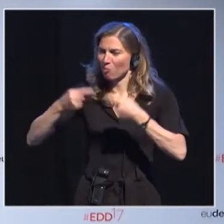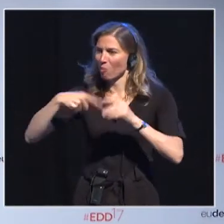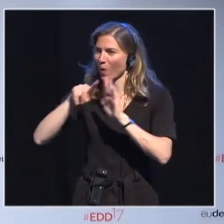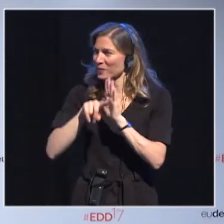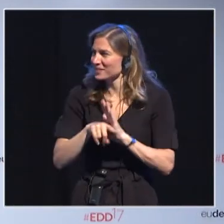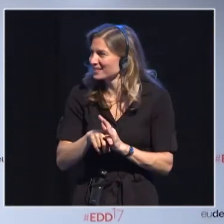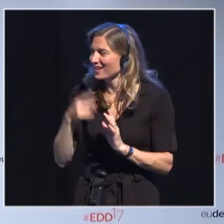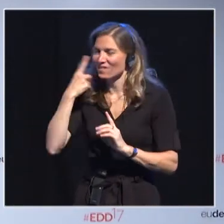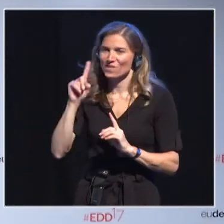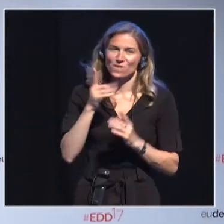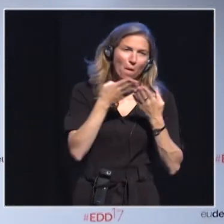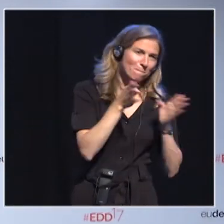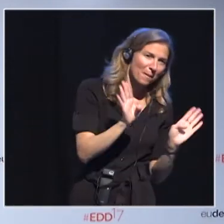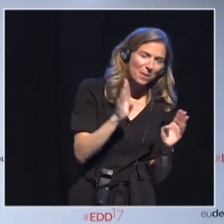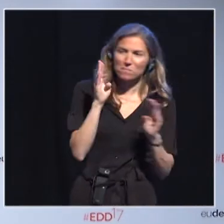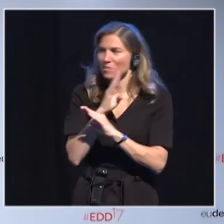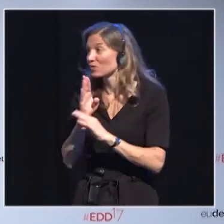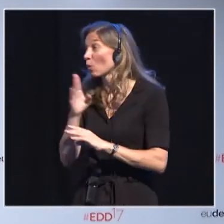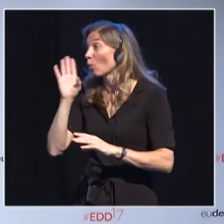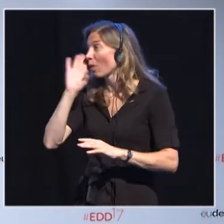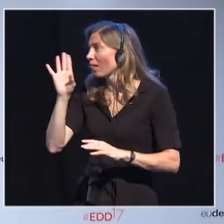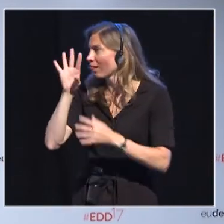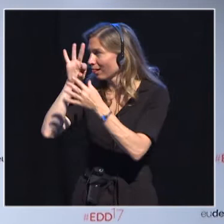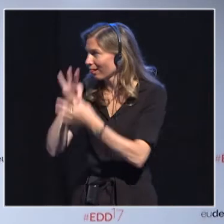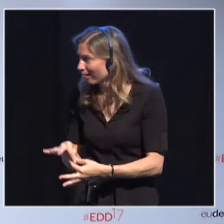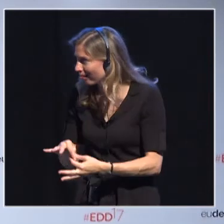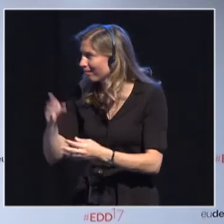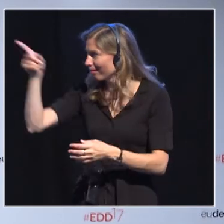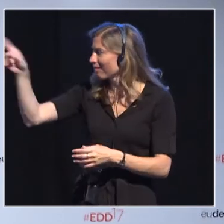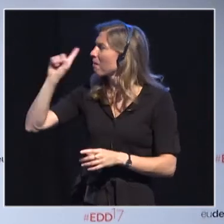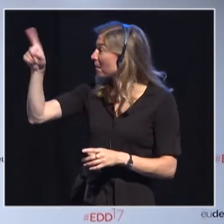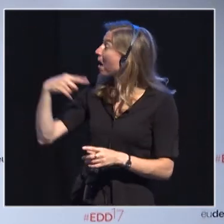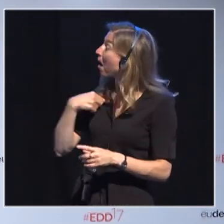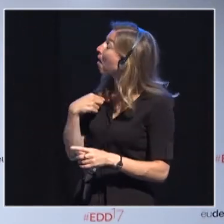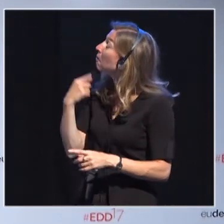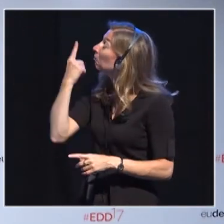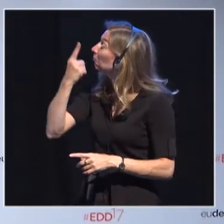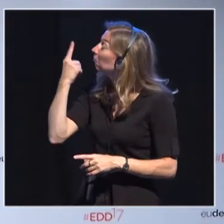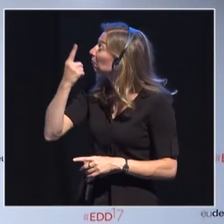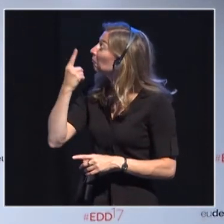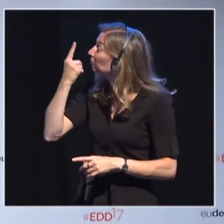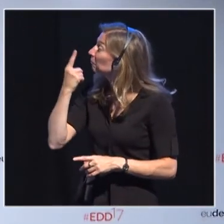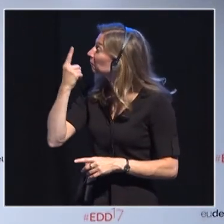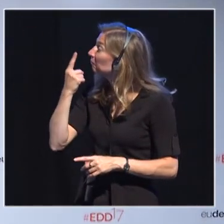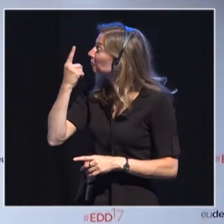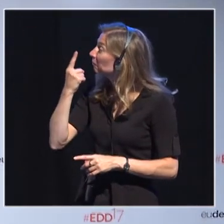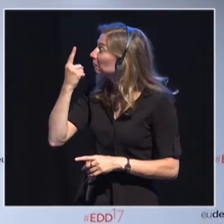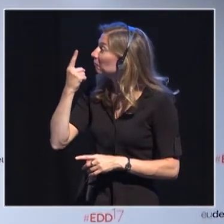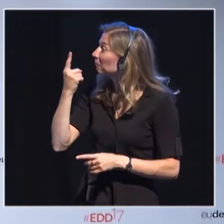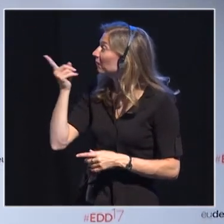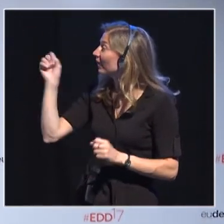public-private partnership. So we will come to that, but it'll be interesting to hear those thoughts when we come to the next session, if that's